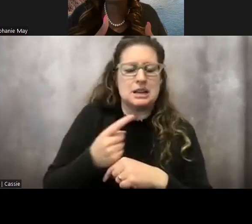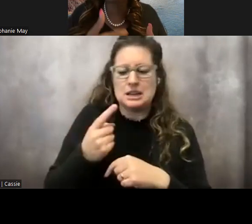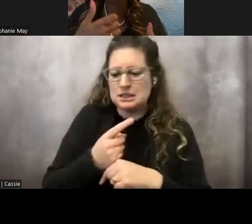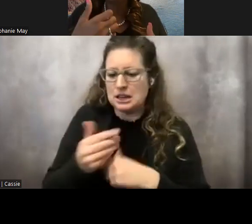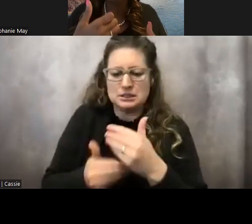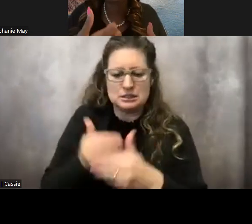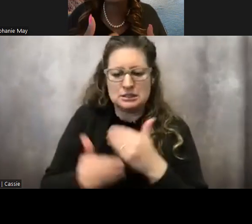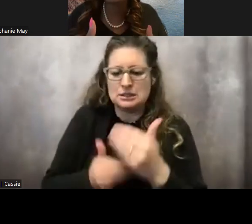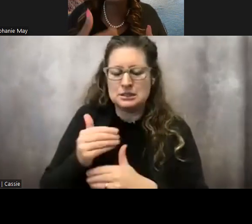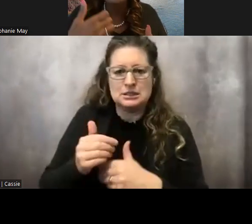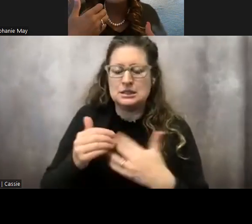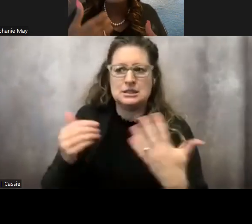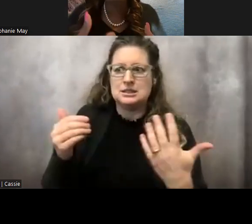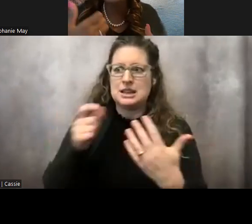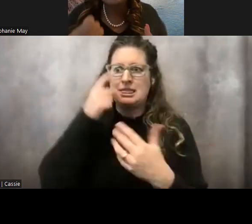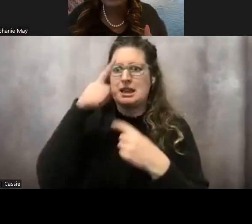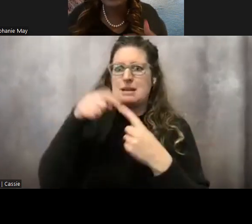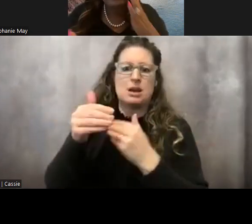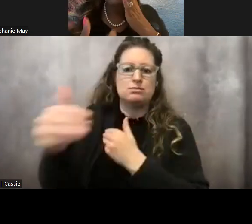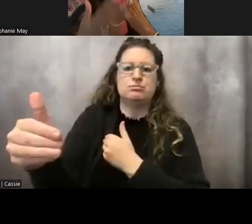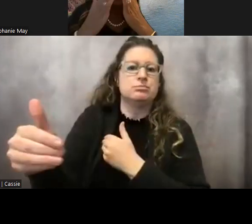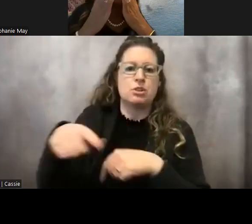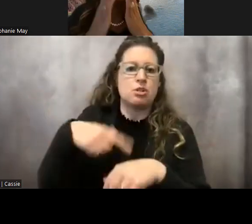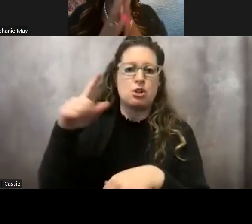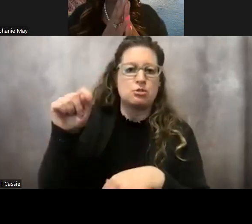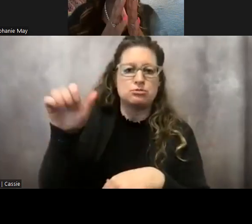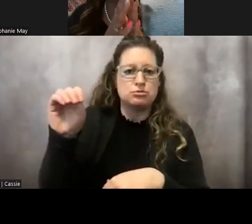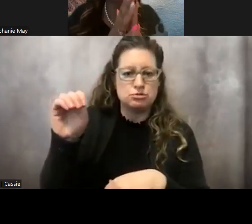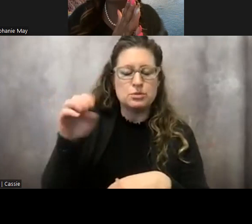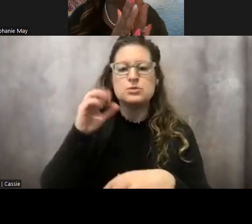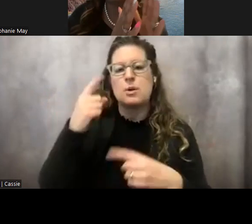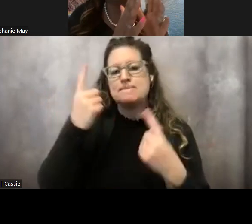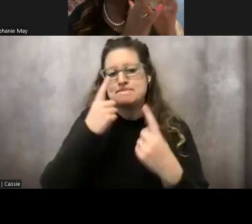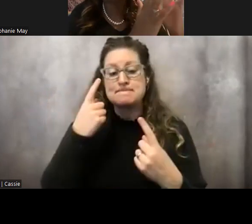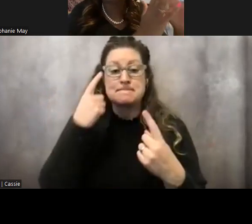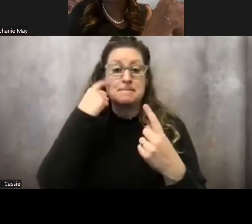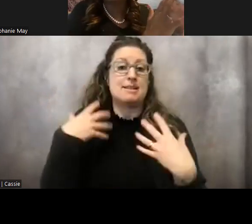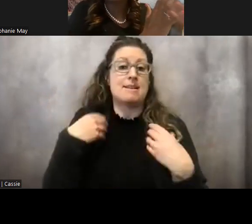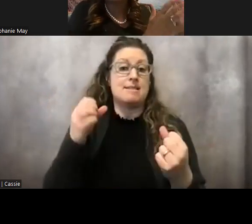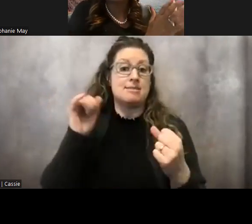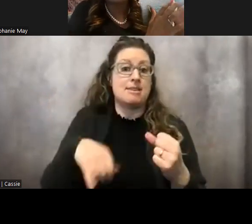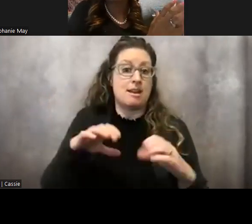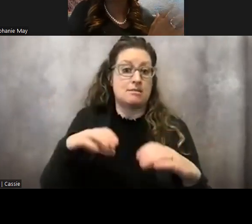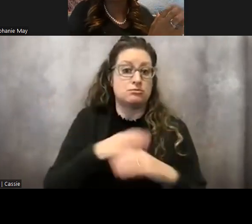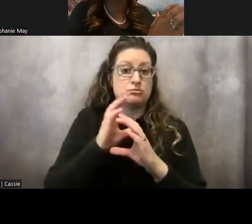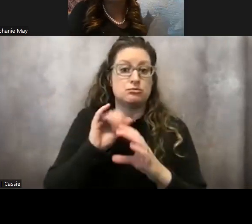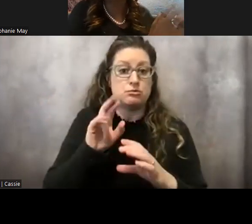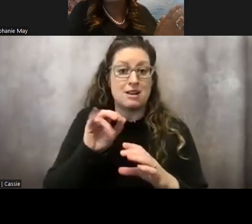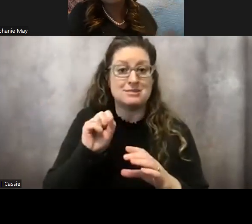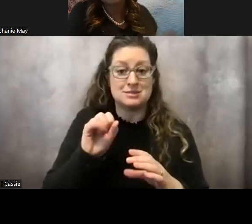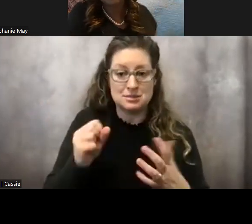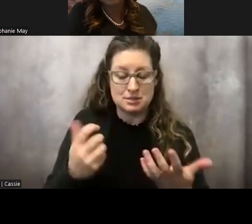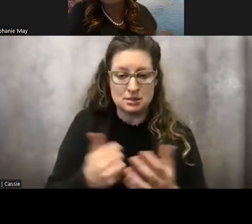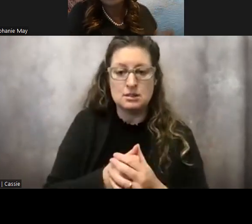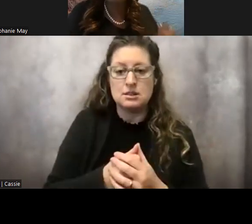of the mental health crisis, I would say that if we work on the burnout end and the